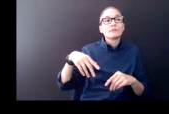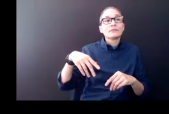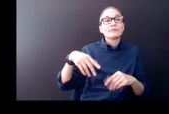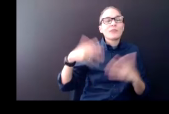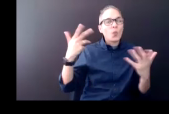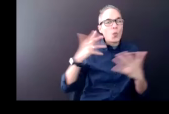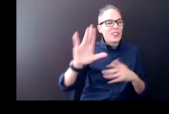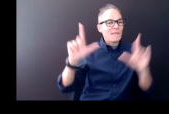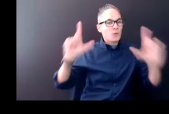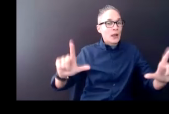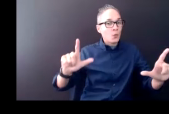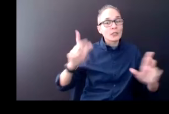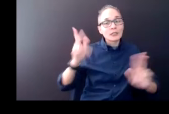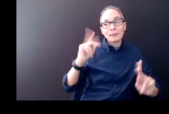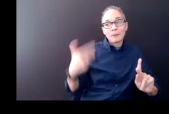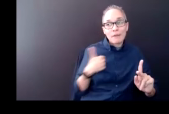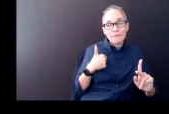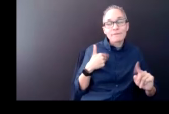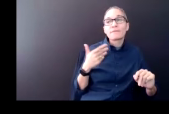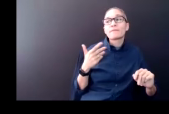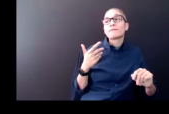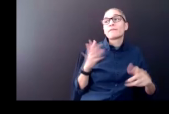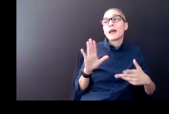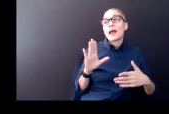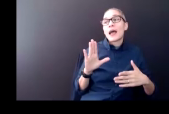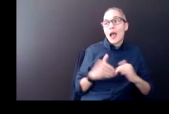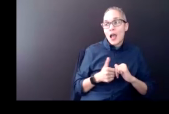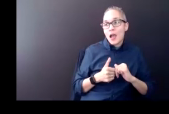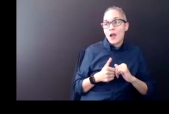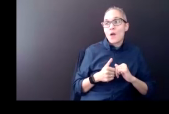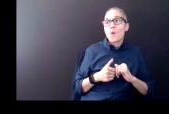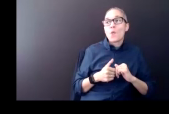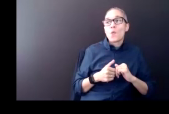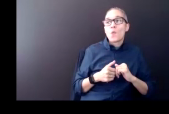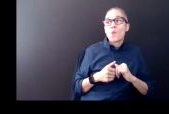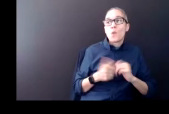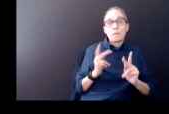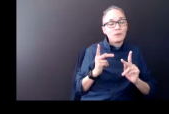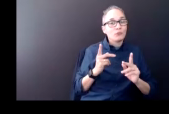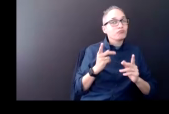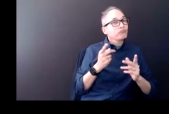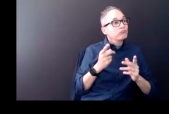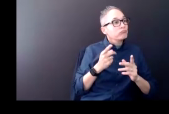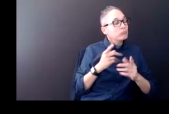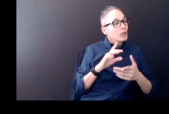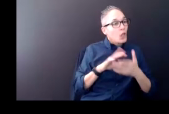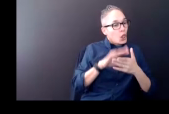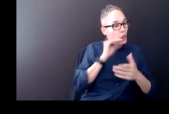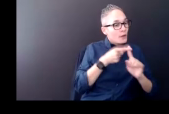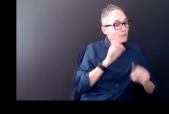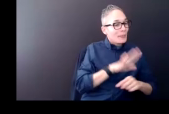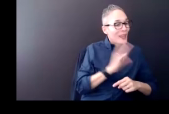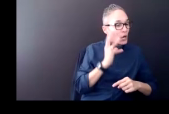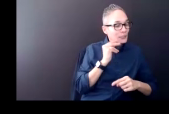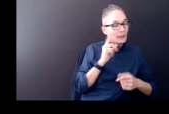the frameworks that people have, and how do they draw from their experiences and everything else to make these kinds of